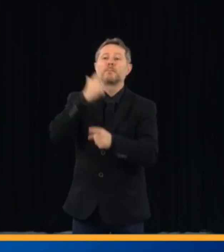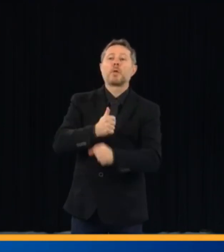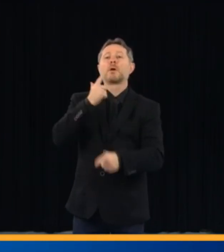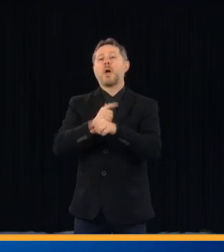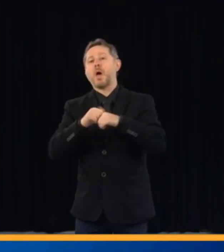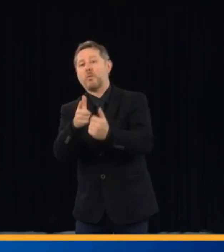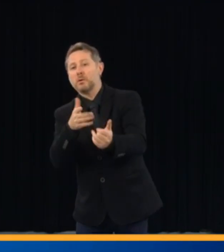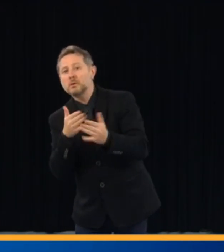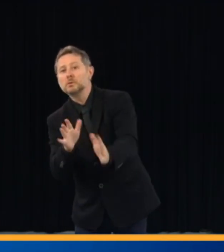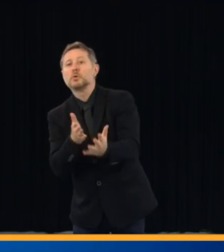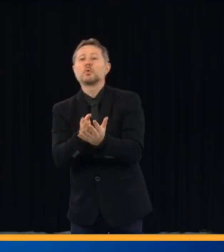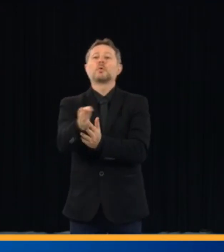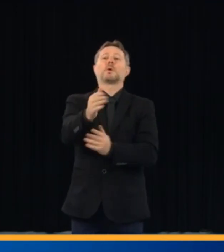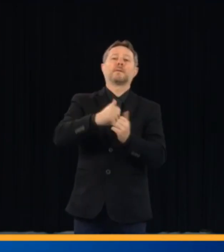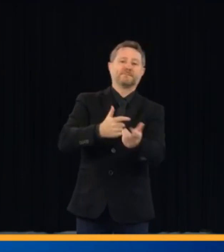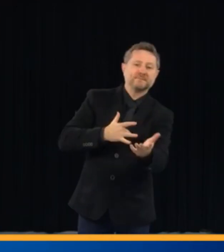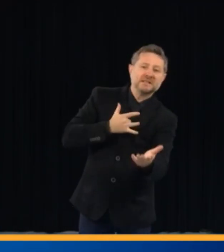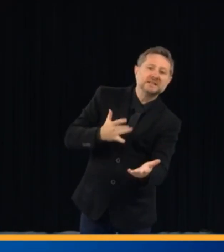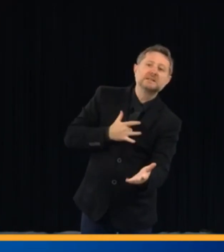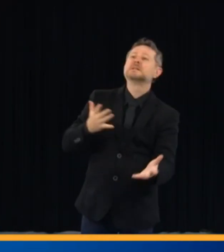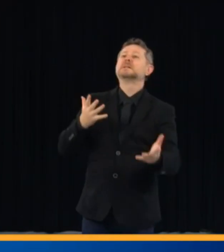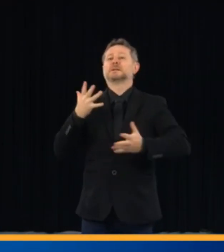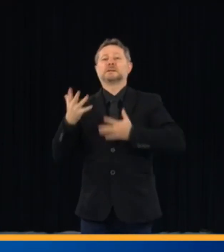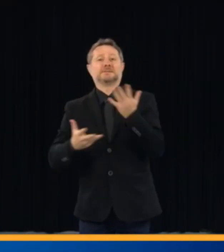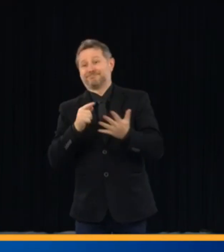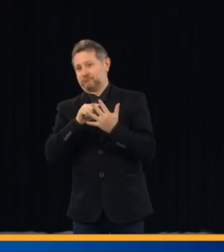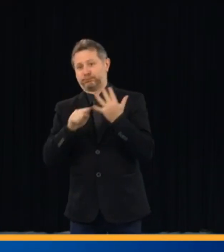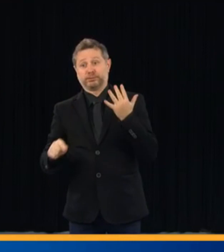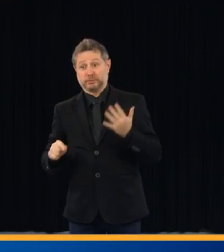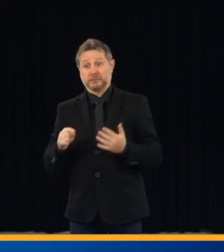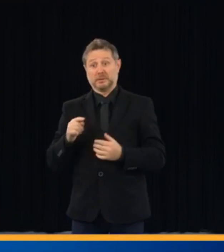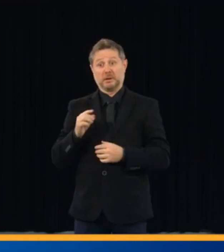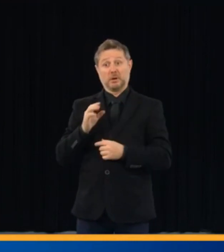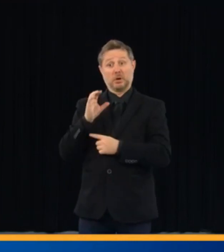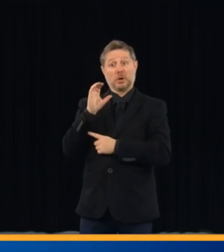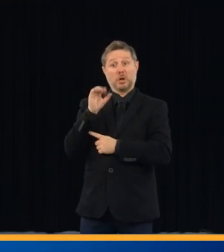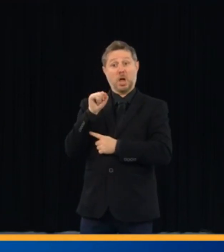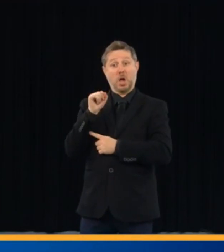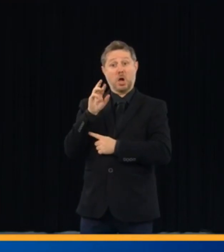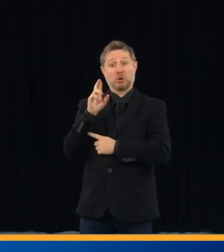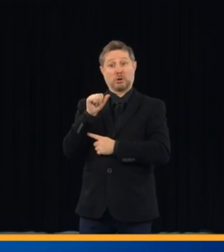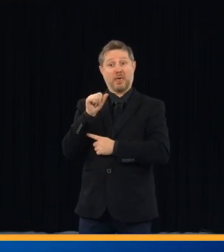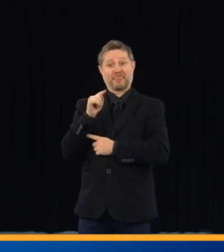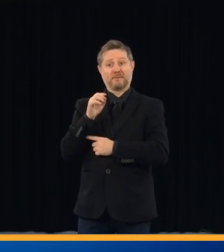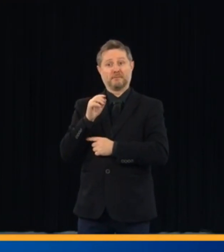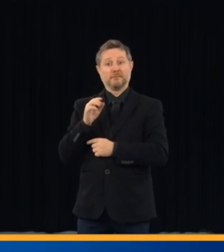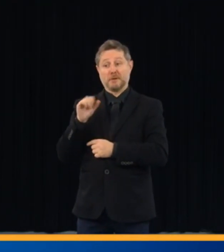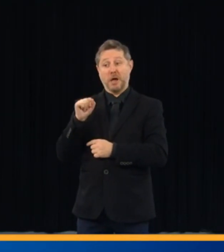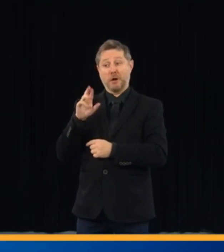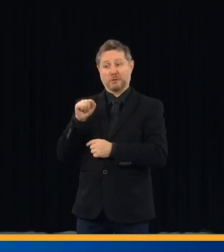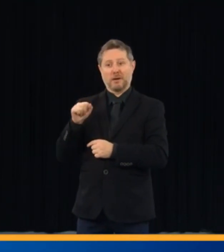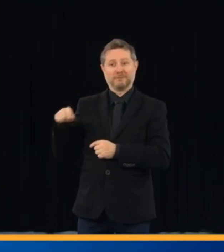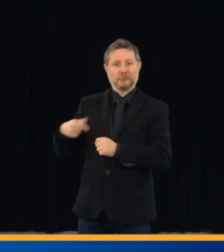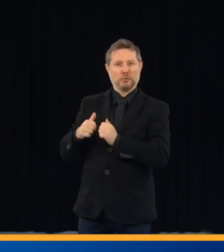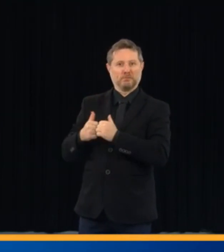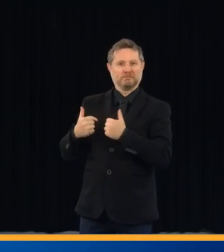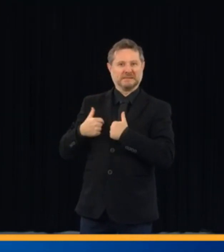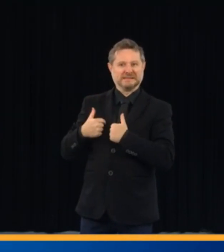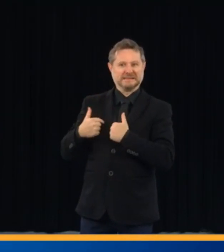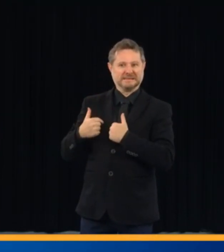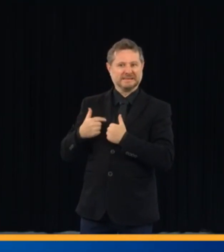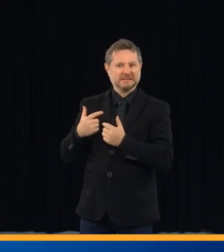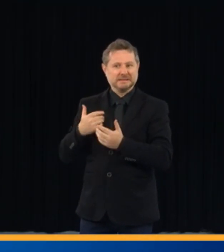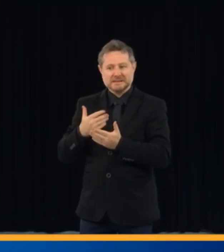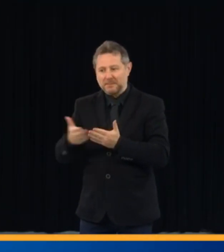you feel. Kara's here, by the way. She's working with me now. She's working on supplies. So she says